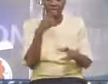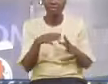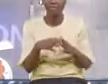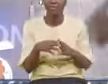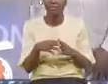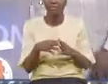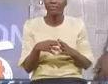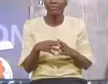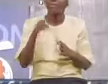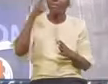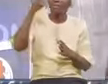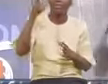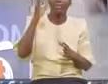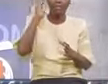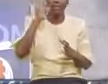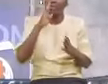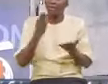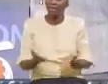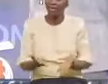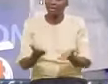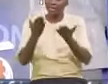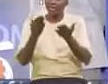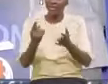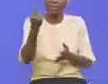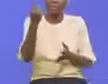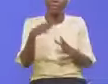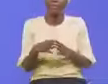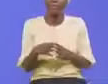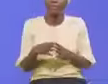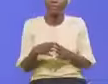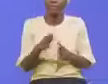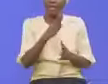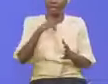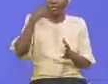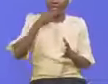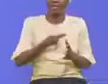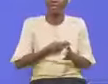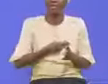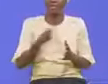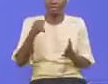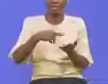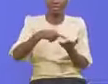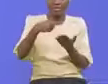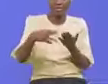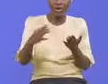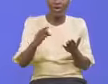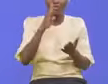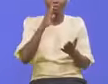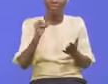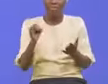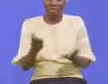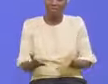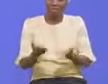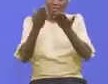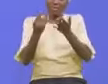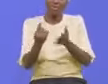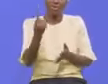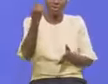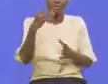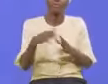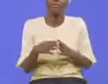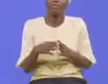globe. What do you reji? And he tells us the consequence of being lifted up. Hey, you grown up, no do you reji? And we